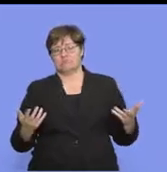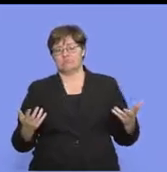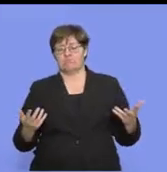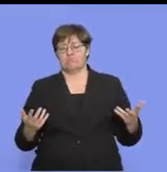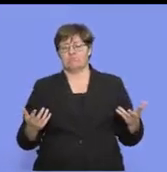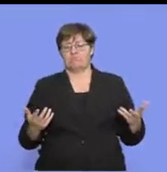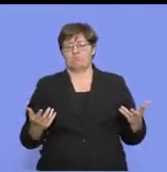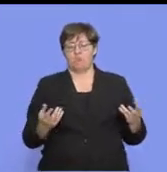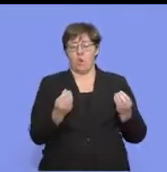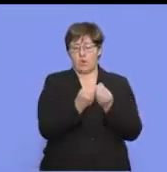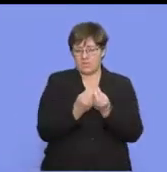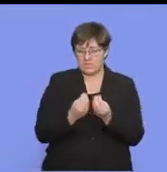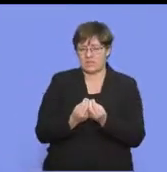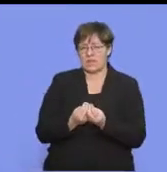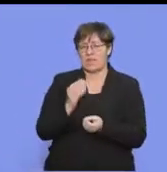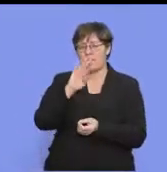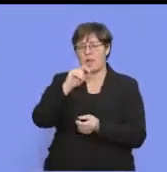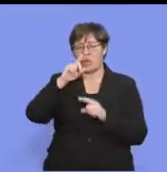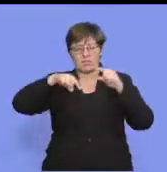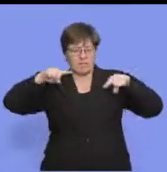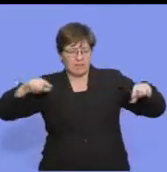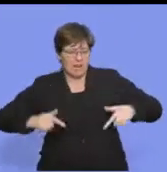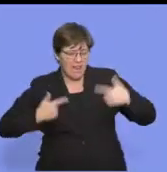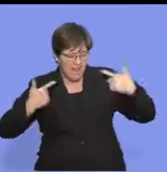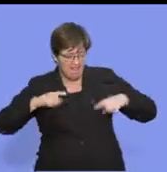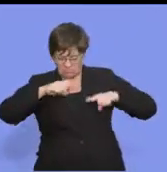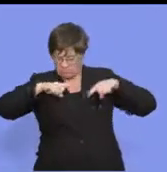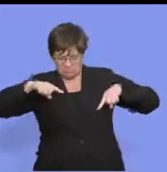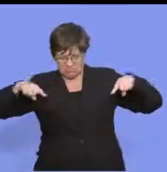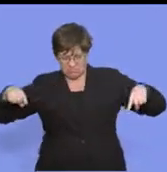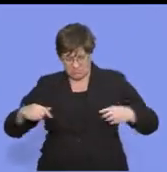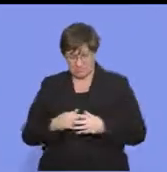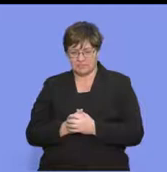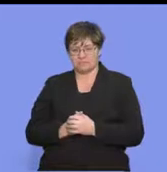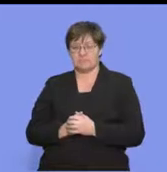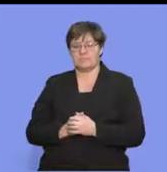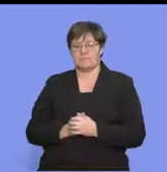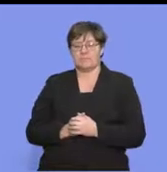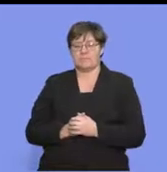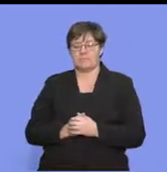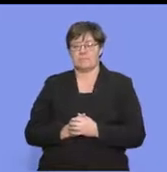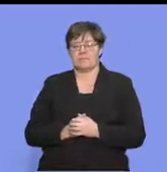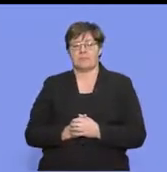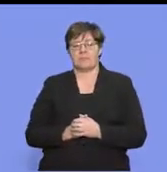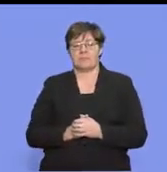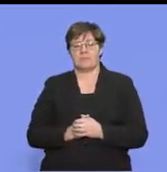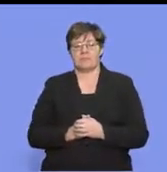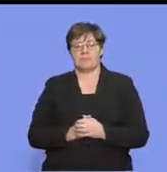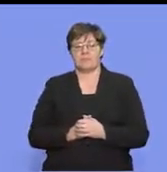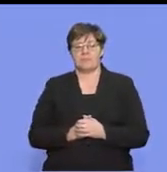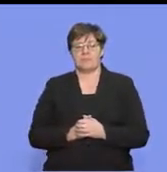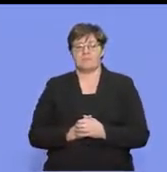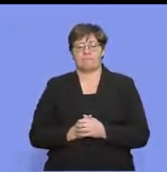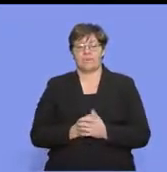organisms. So there's biodiversity of organisms. But there's also not